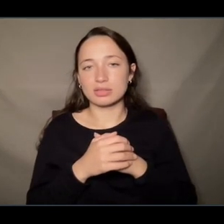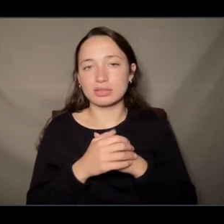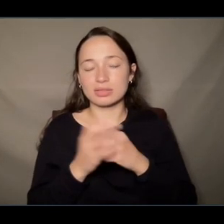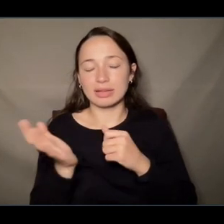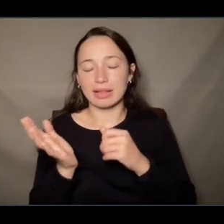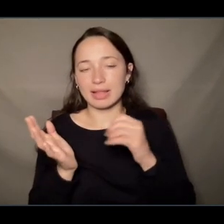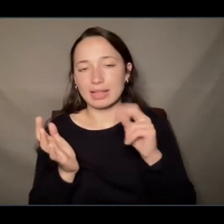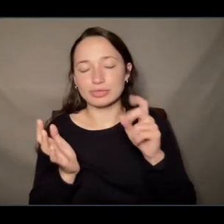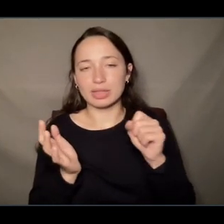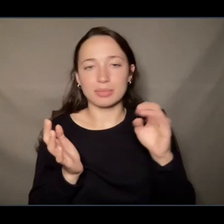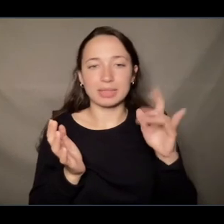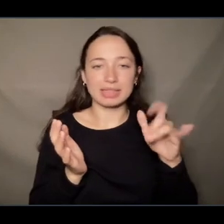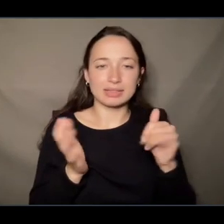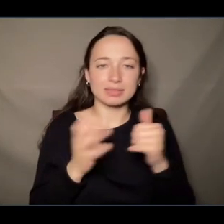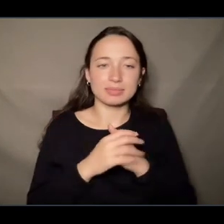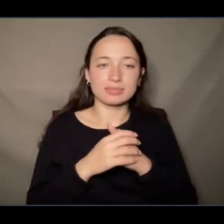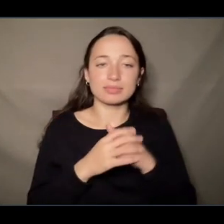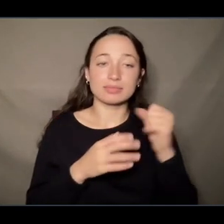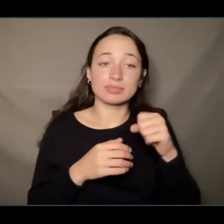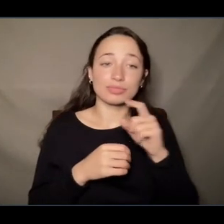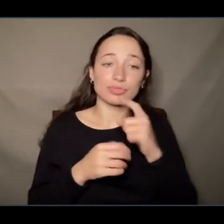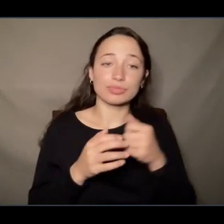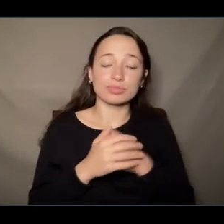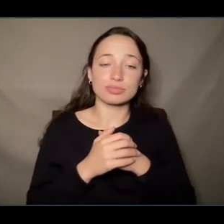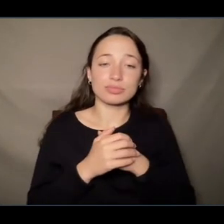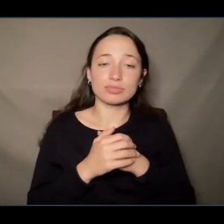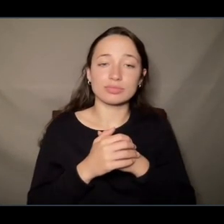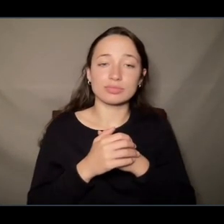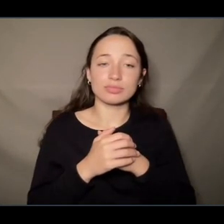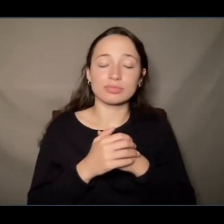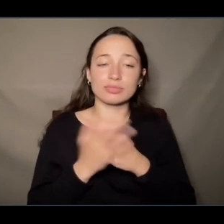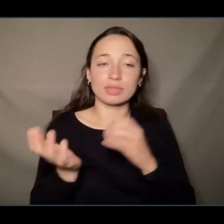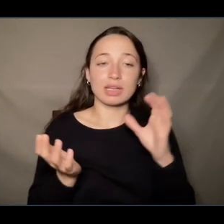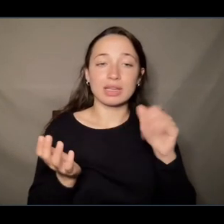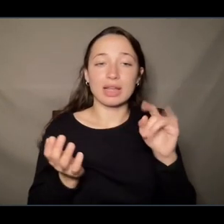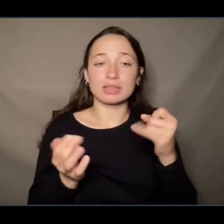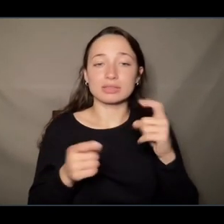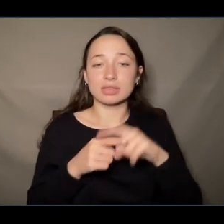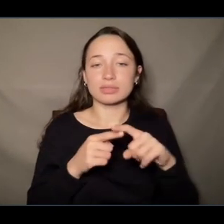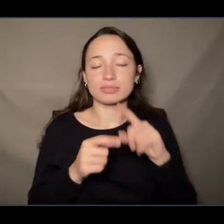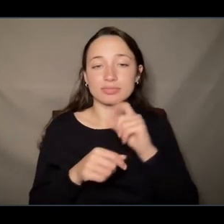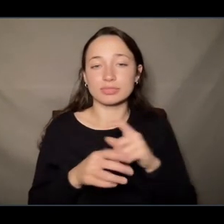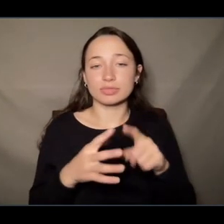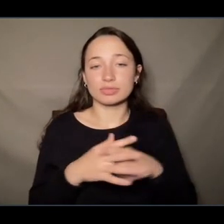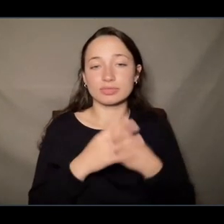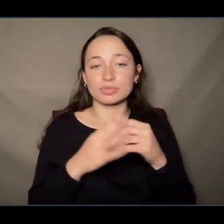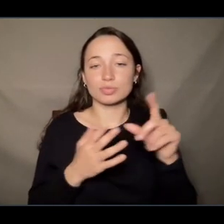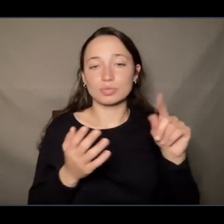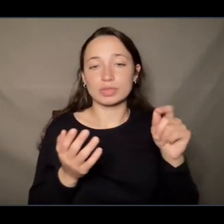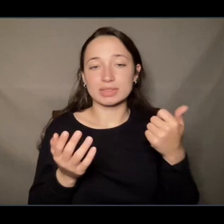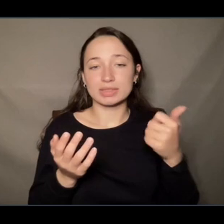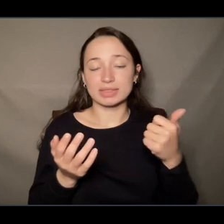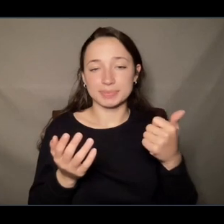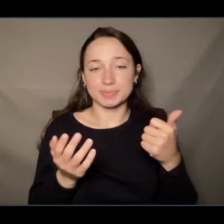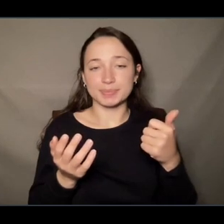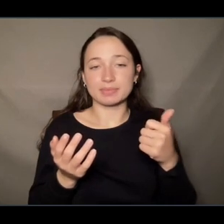Mickey? Yes, absolutely. Catie's Closet actually began in 2010, and